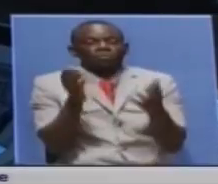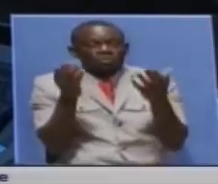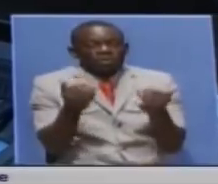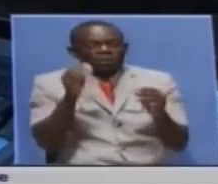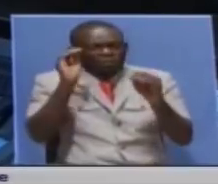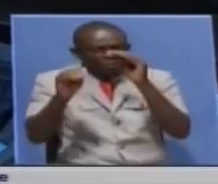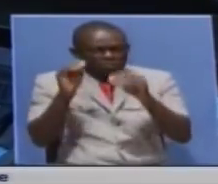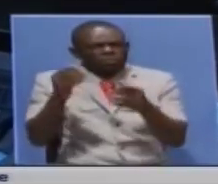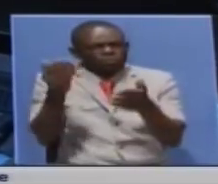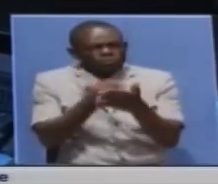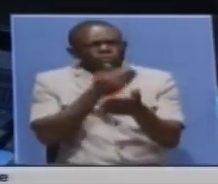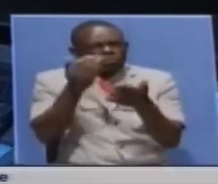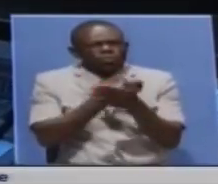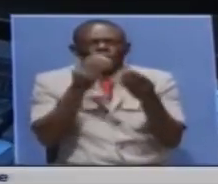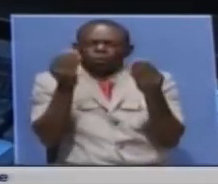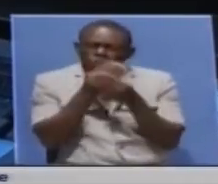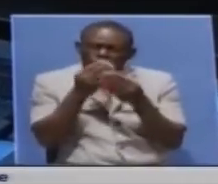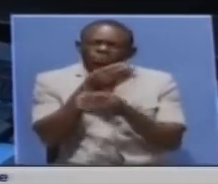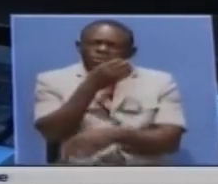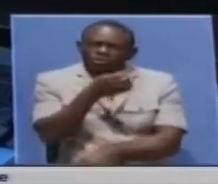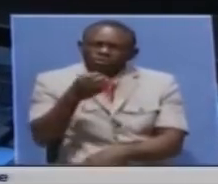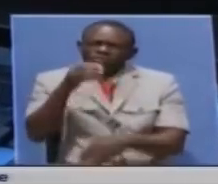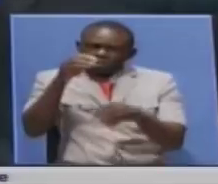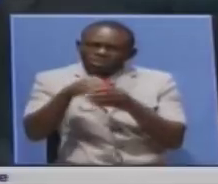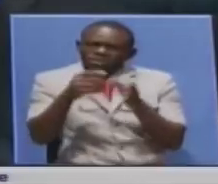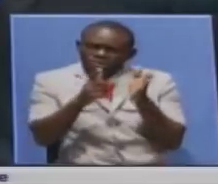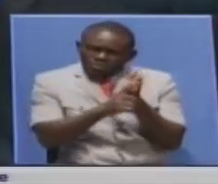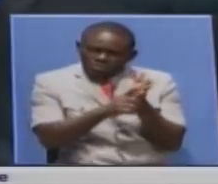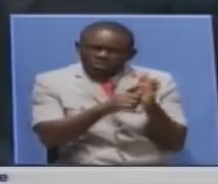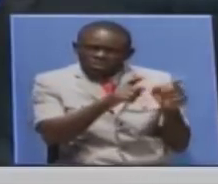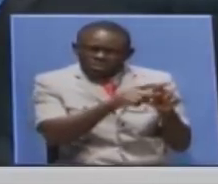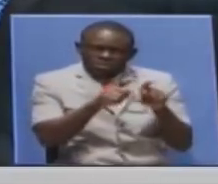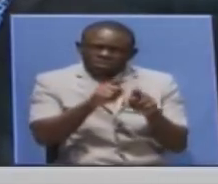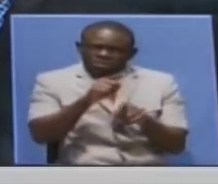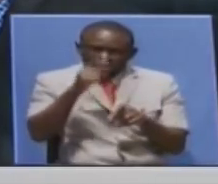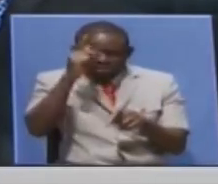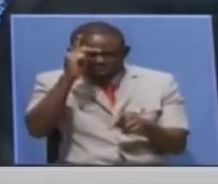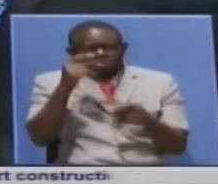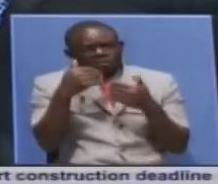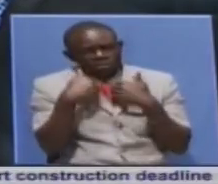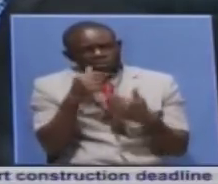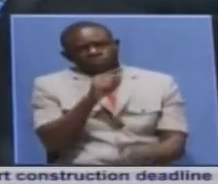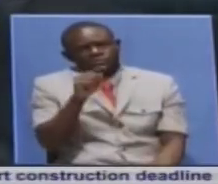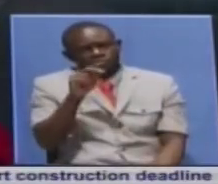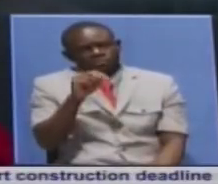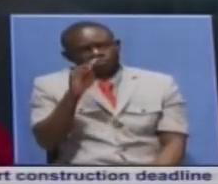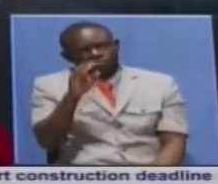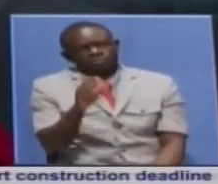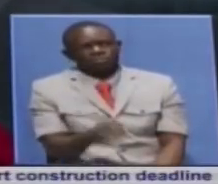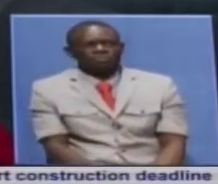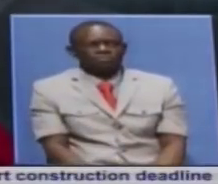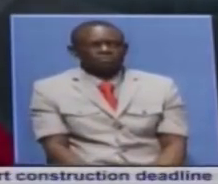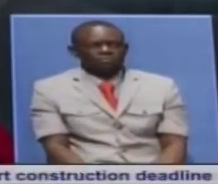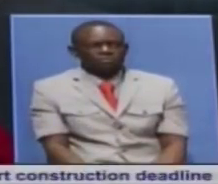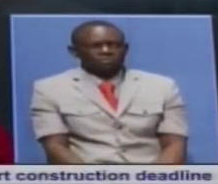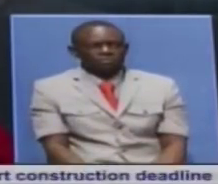digital broadcasting equipment at its Lusaka and Kitwe studios. So you can do a post-production from that content. You have come